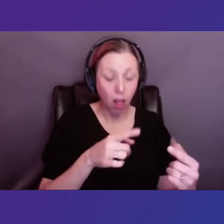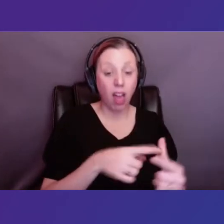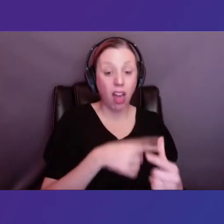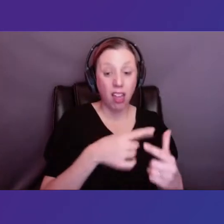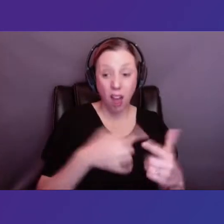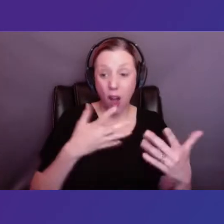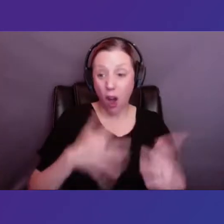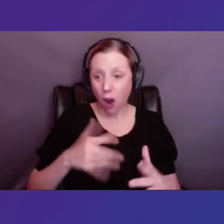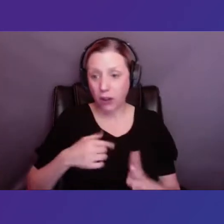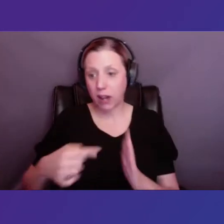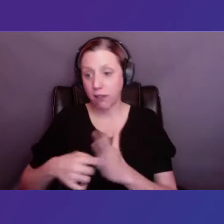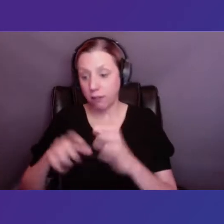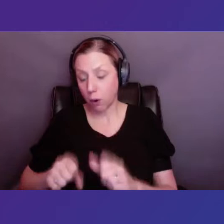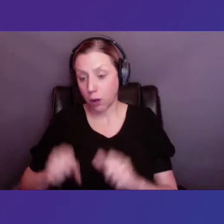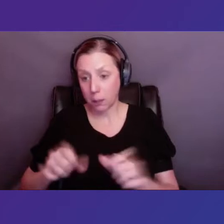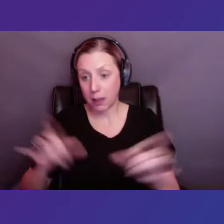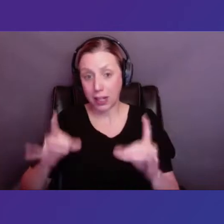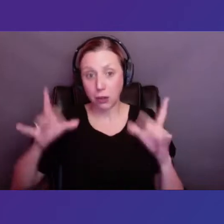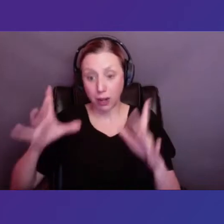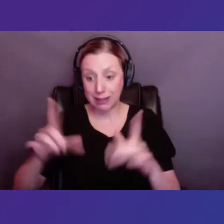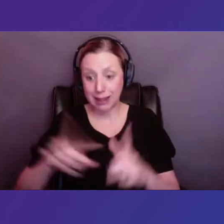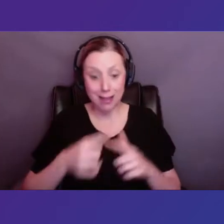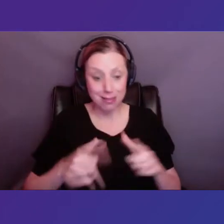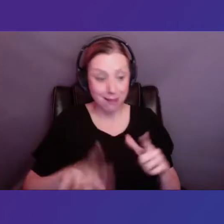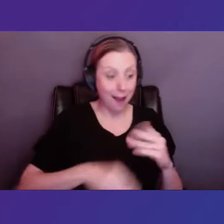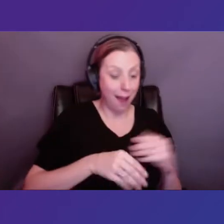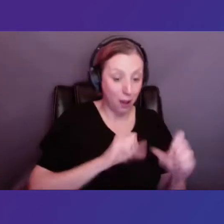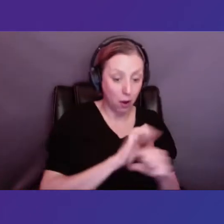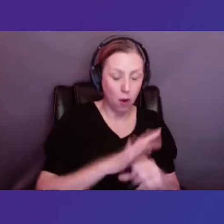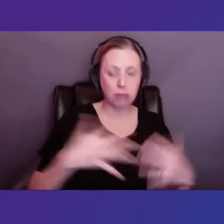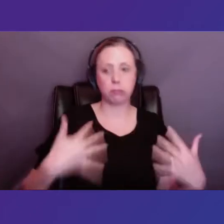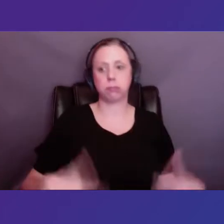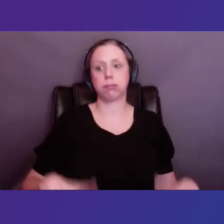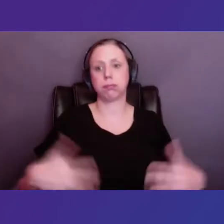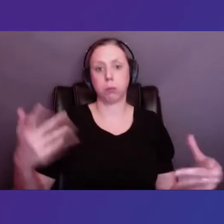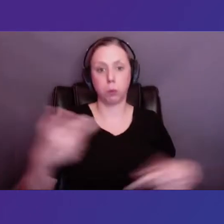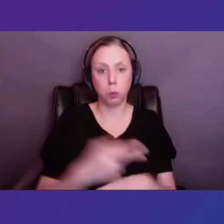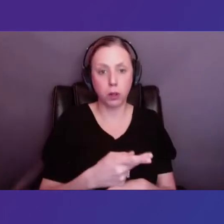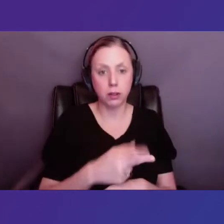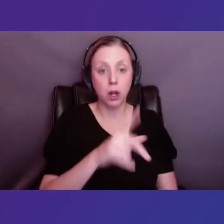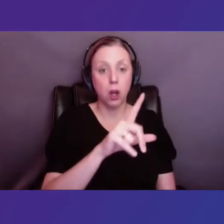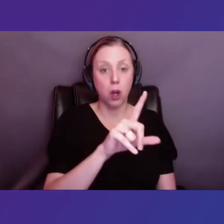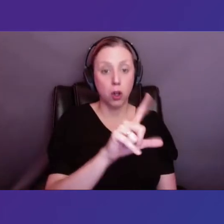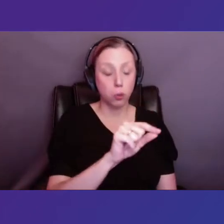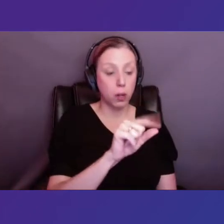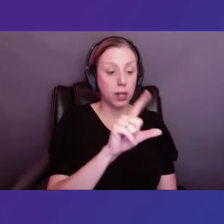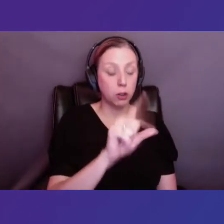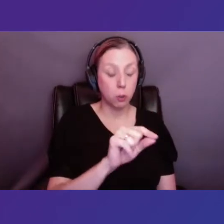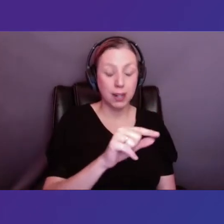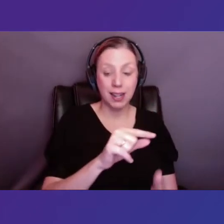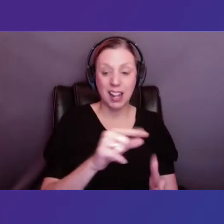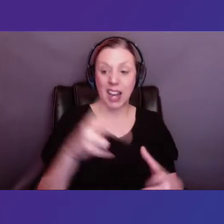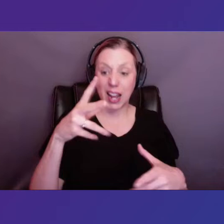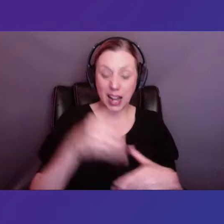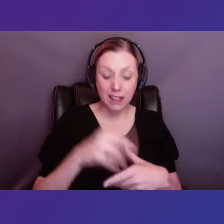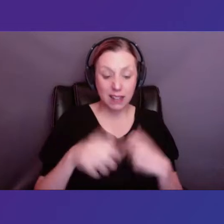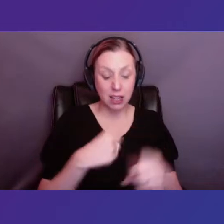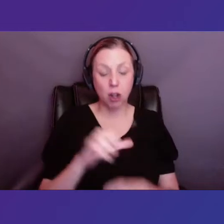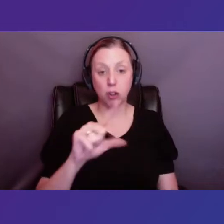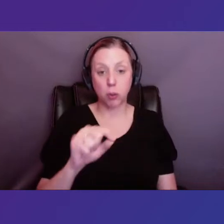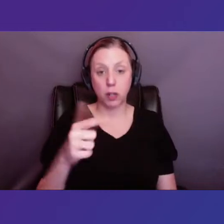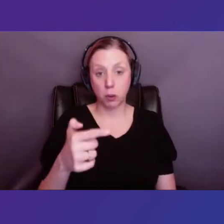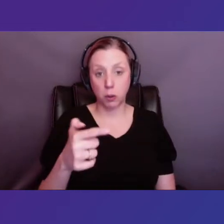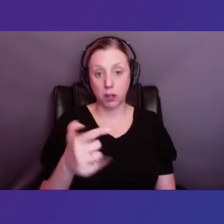ongoing affordability crisis. At the end of 2020 and into 2021, about 5% of the